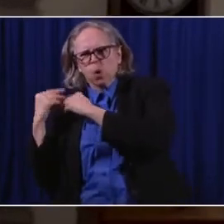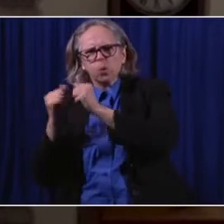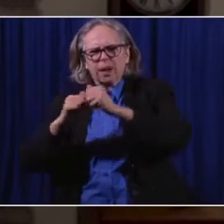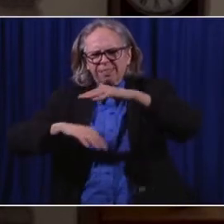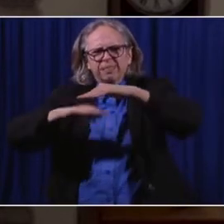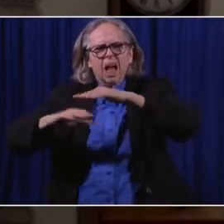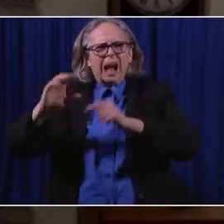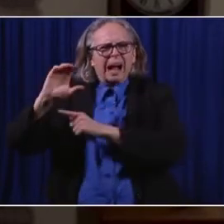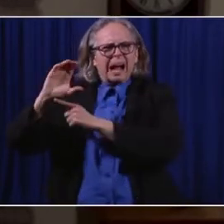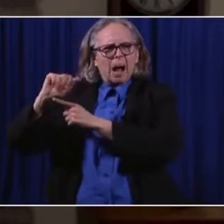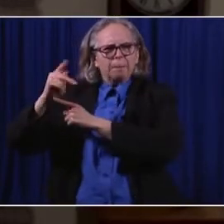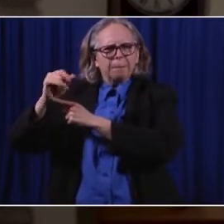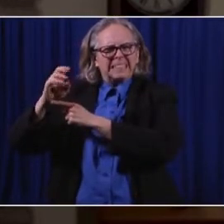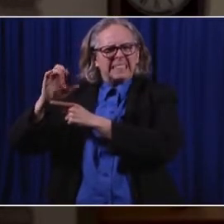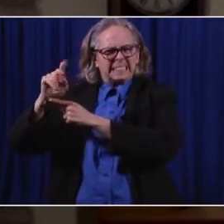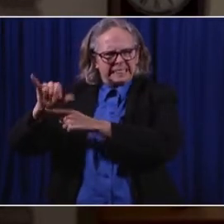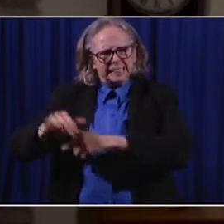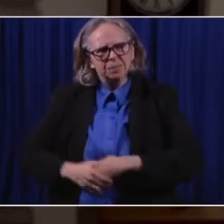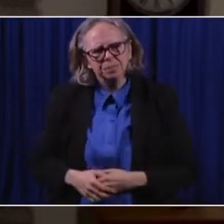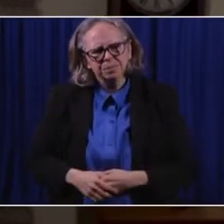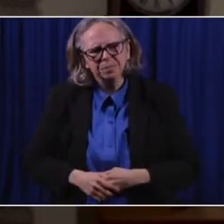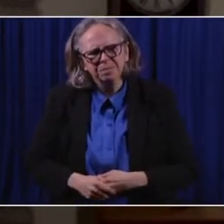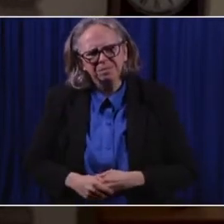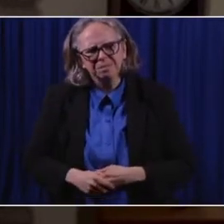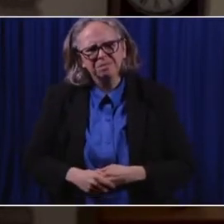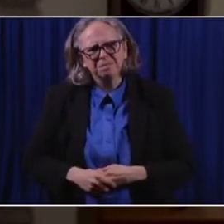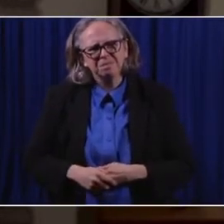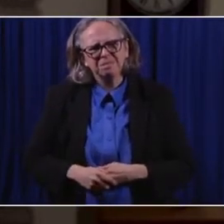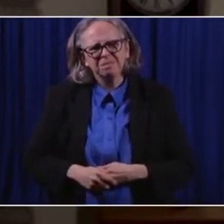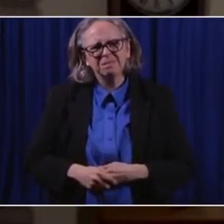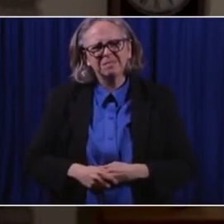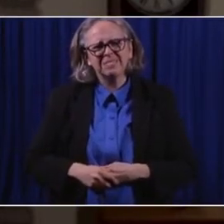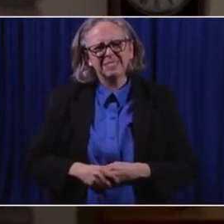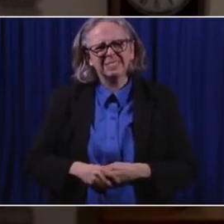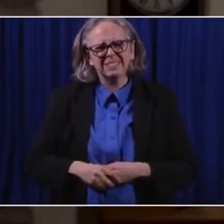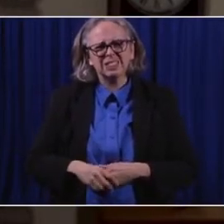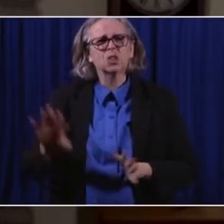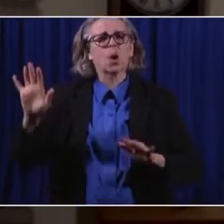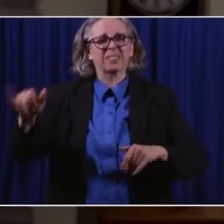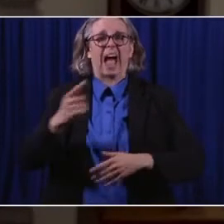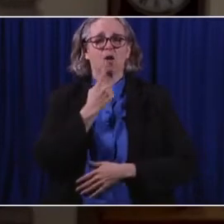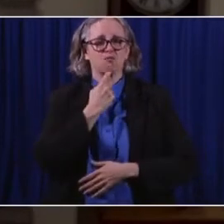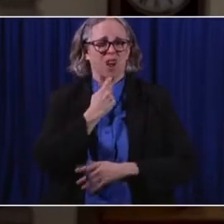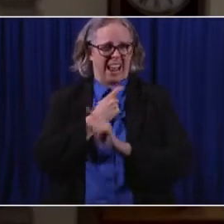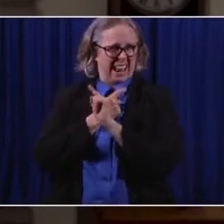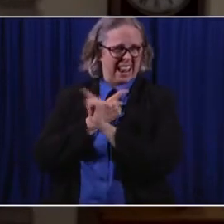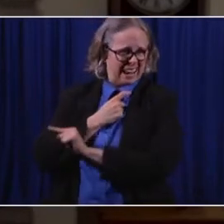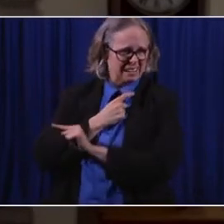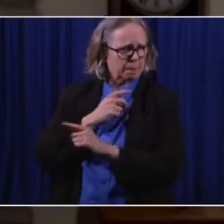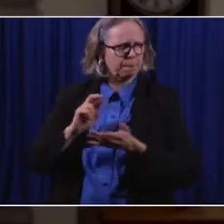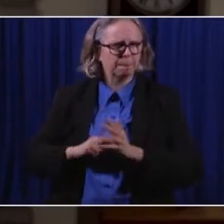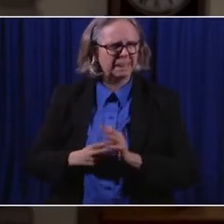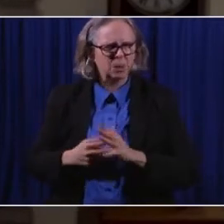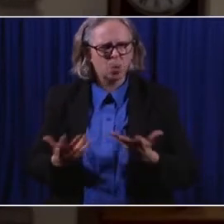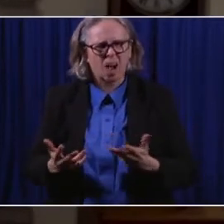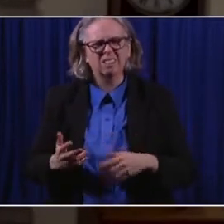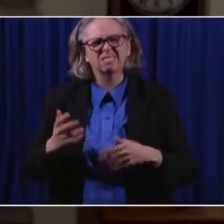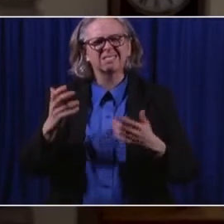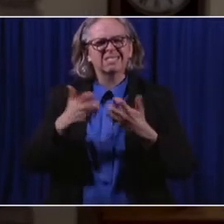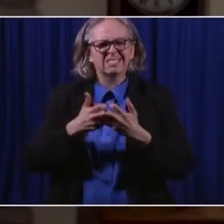in the form of a map, what we just saw in the 1 through 88. And again, the darker it is, the more